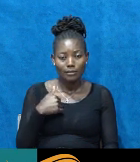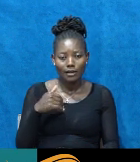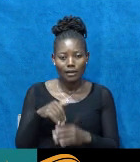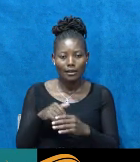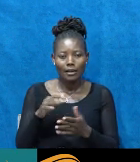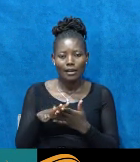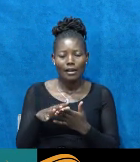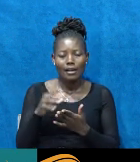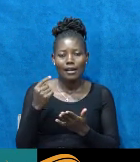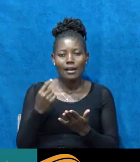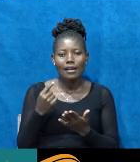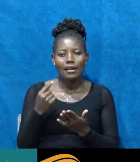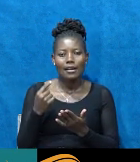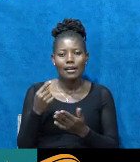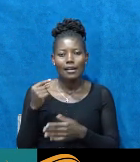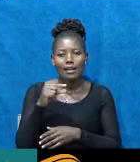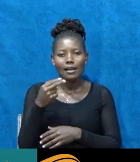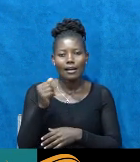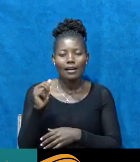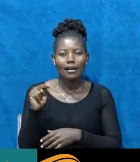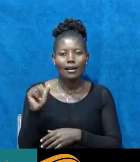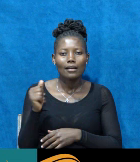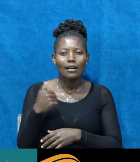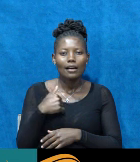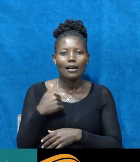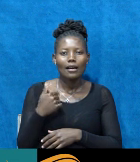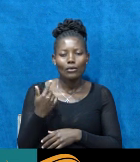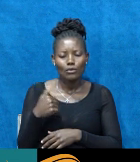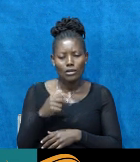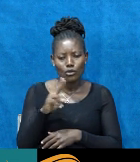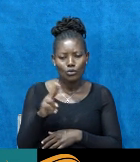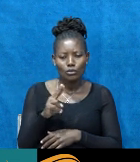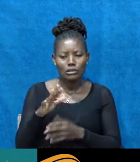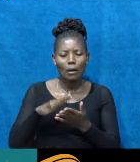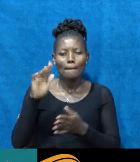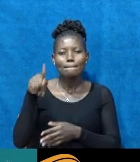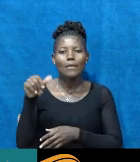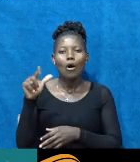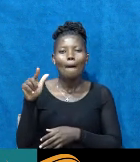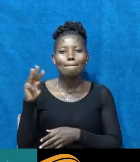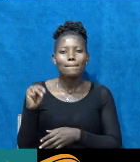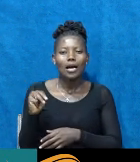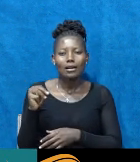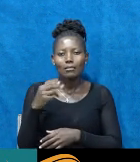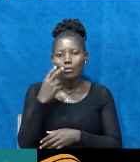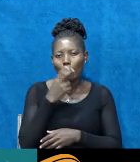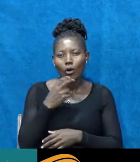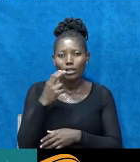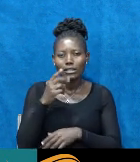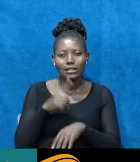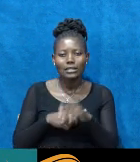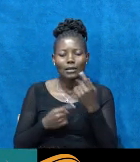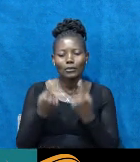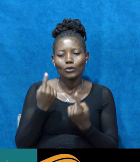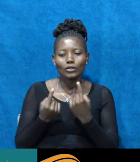oil used for cooking in Kenya? Mostly it's corn oil. And Yeah. yes,